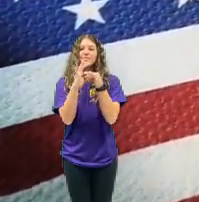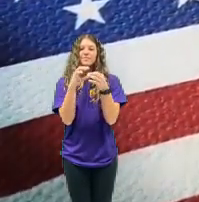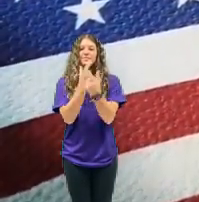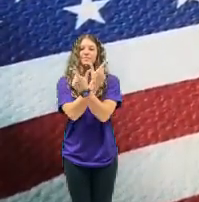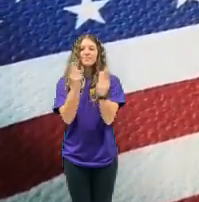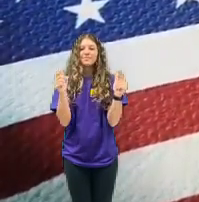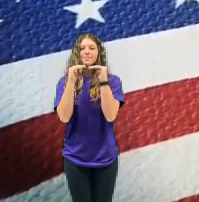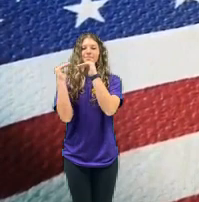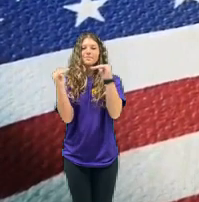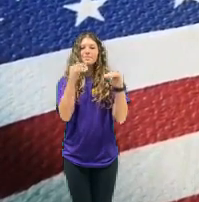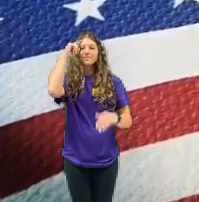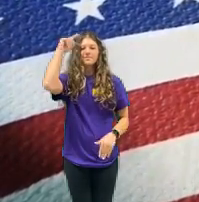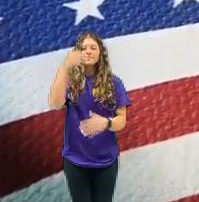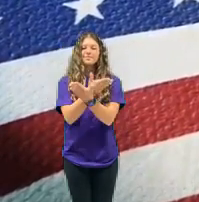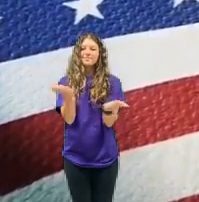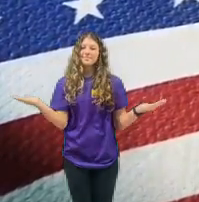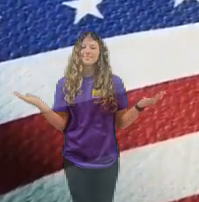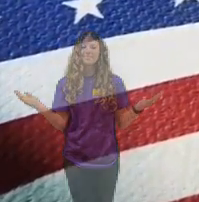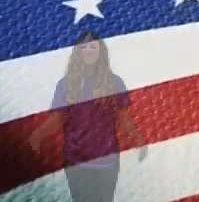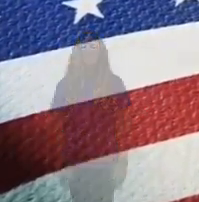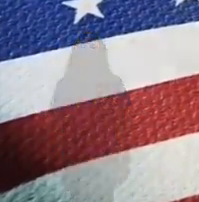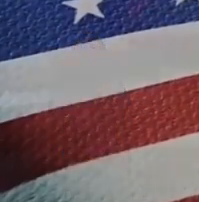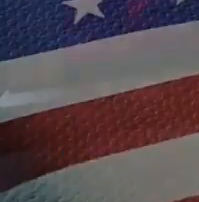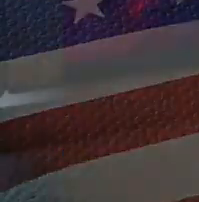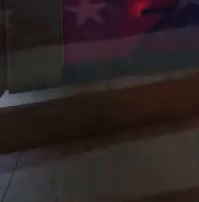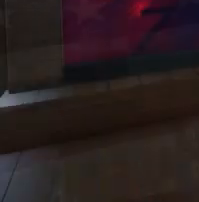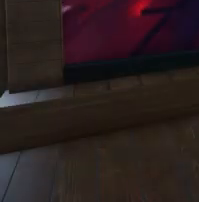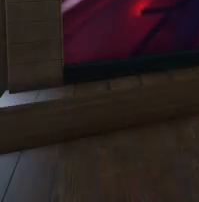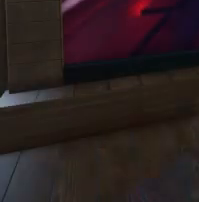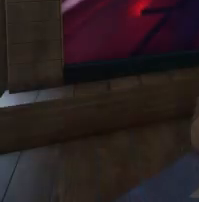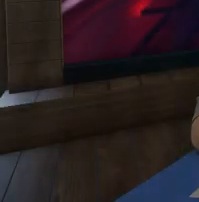God, indivisible, with liberty and justice for all.